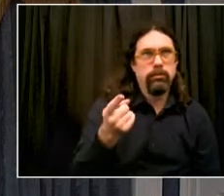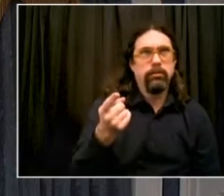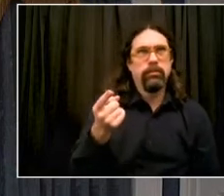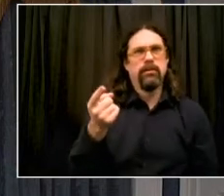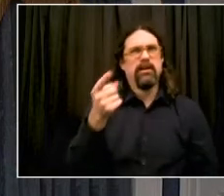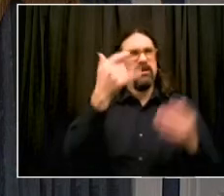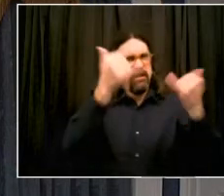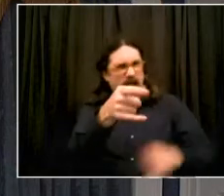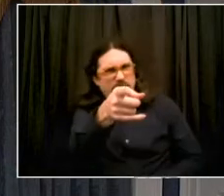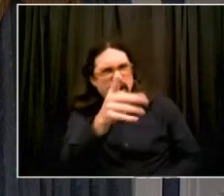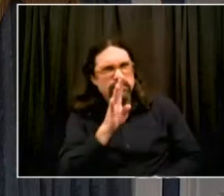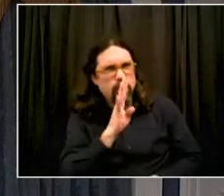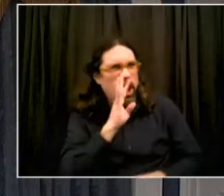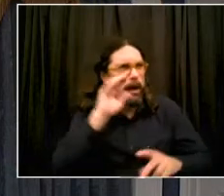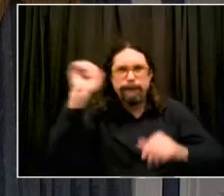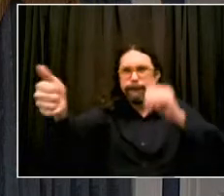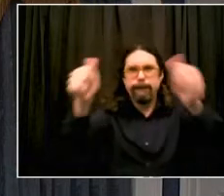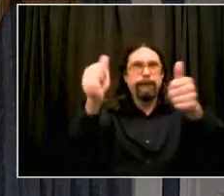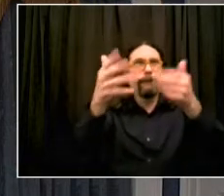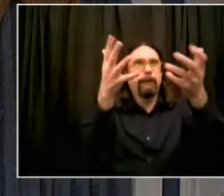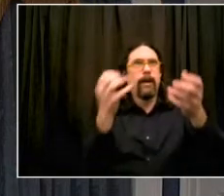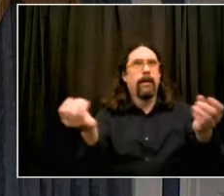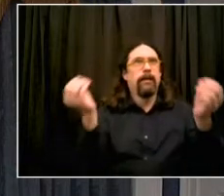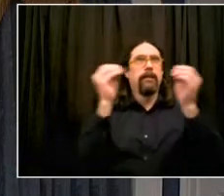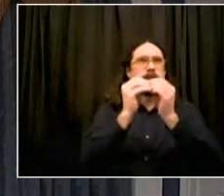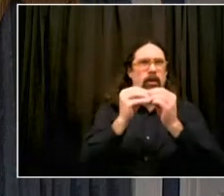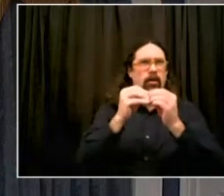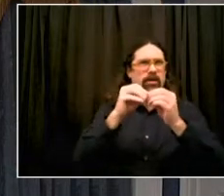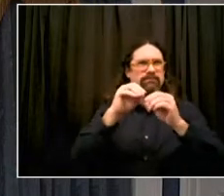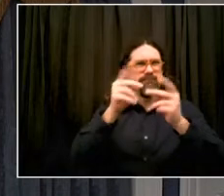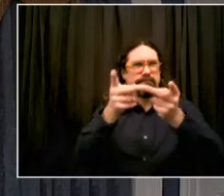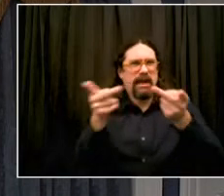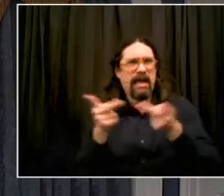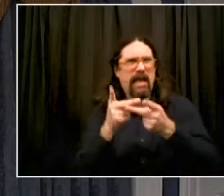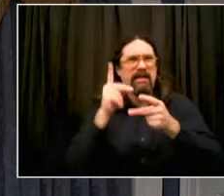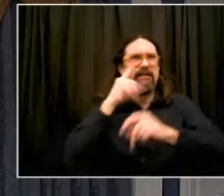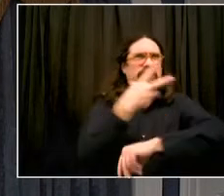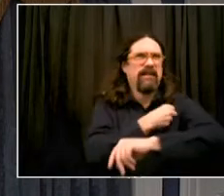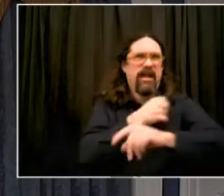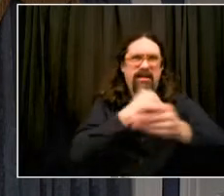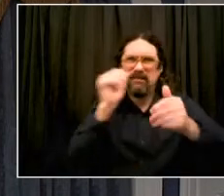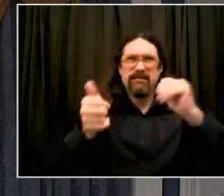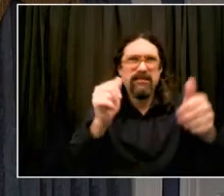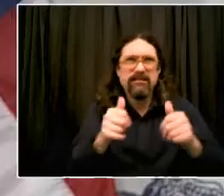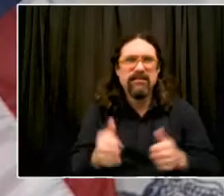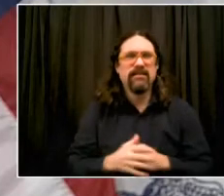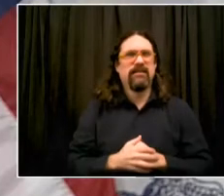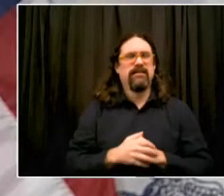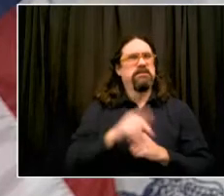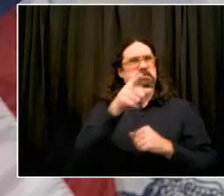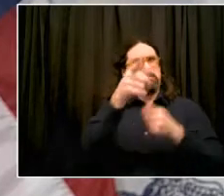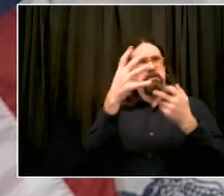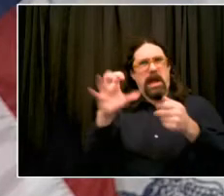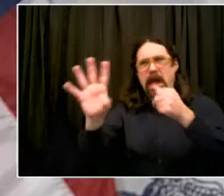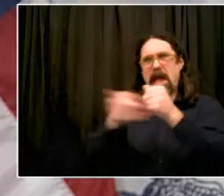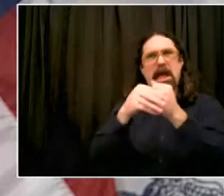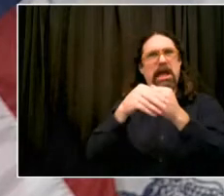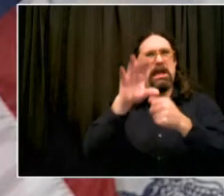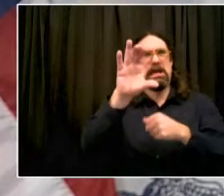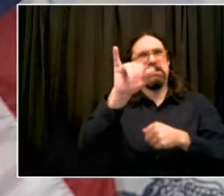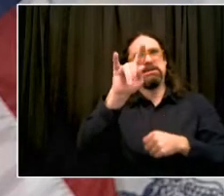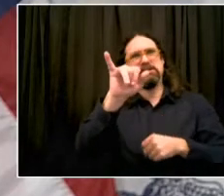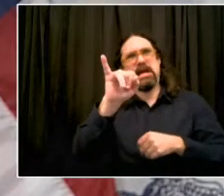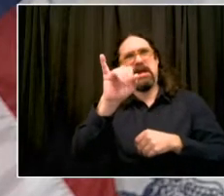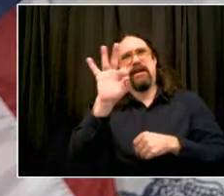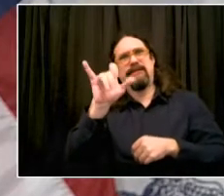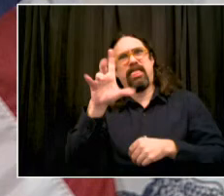to expanding based on what's really a modest increase in supply? Yeah, we've got to keep reaching